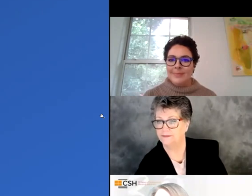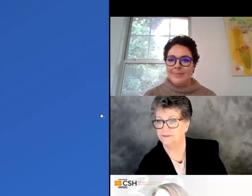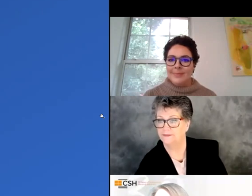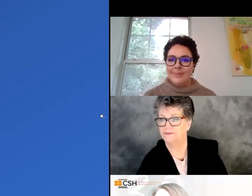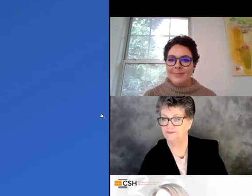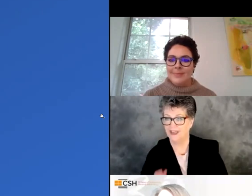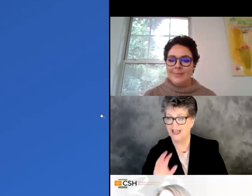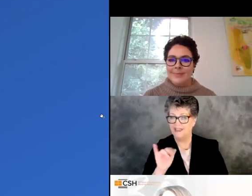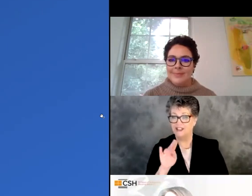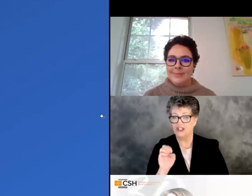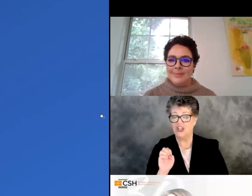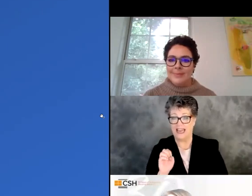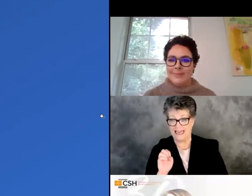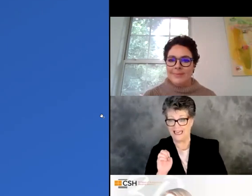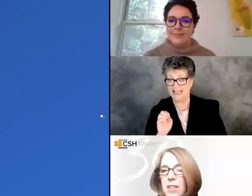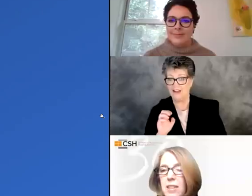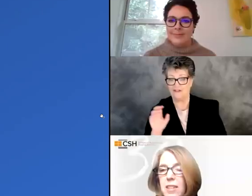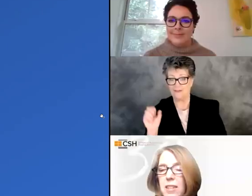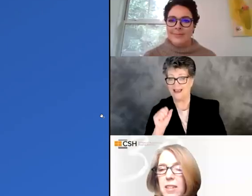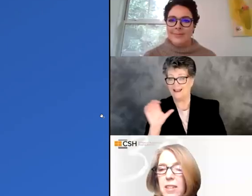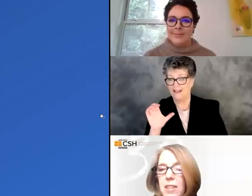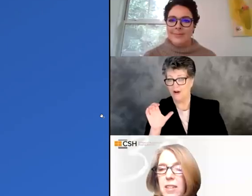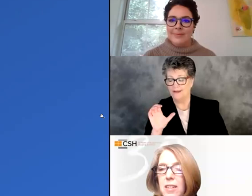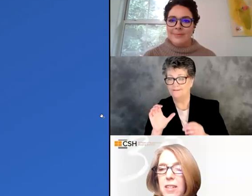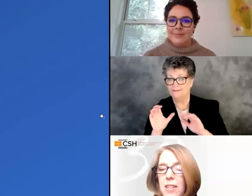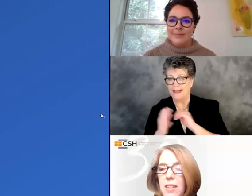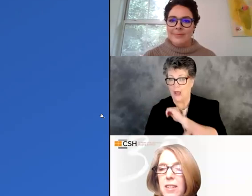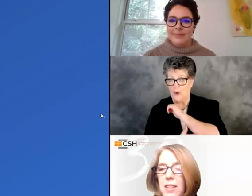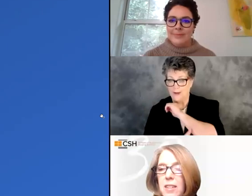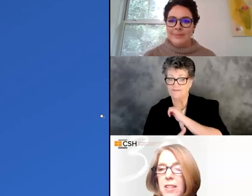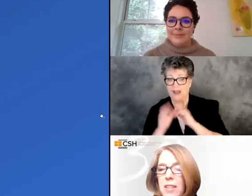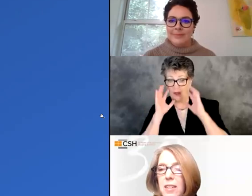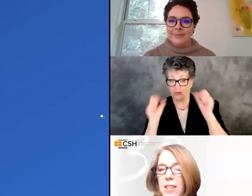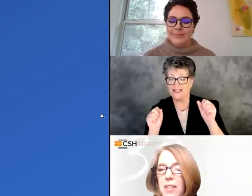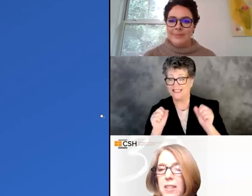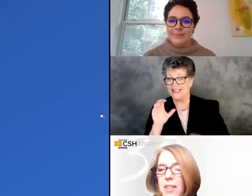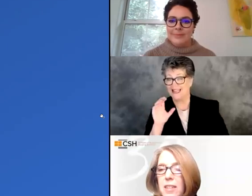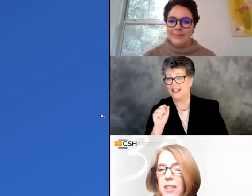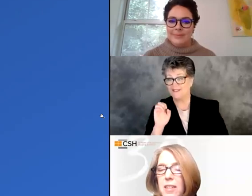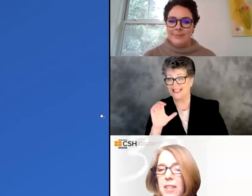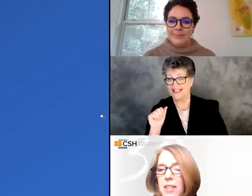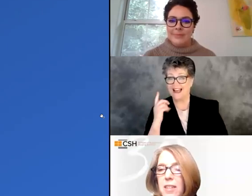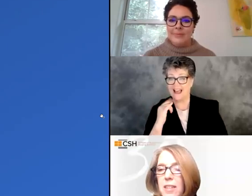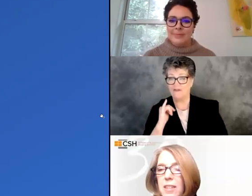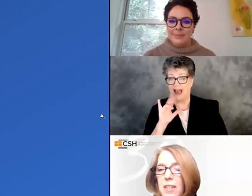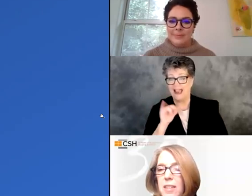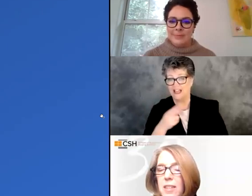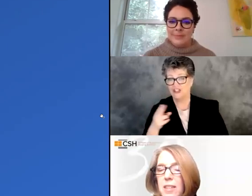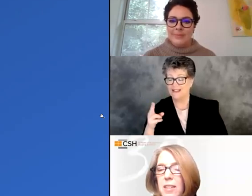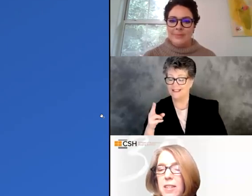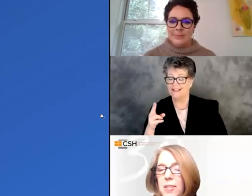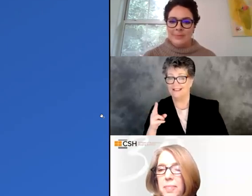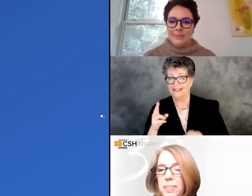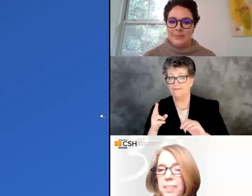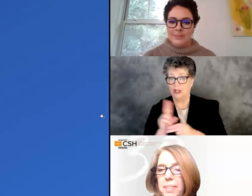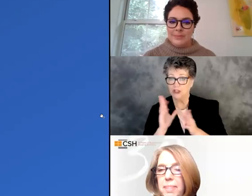This is Janie Whiteford from Santa Clara County. I'm the president of SICA, California IHSS Consumer Alliance.